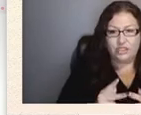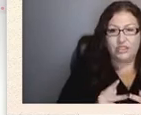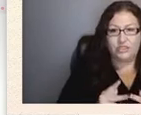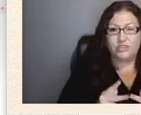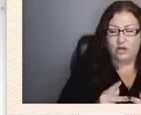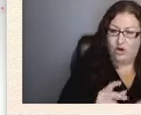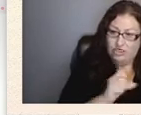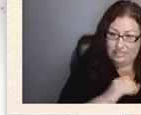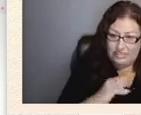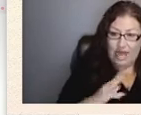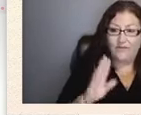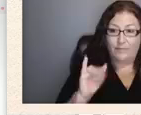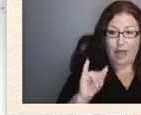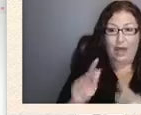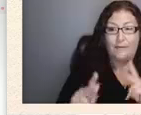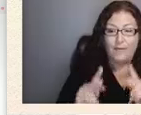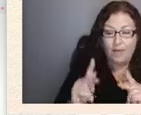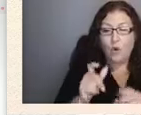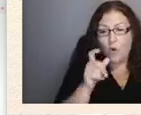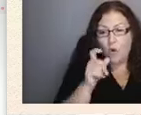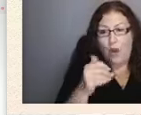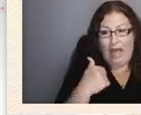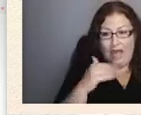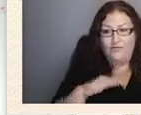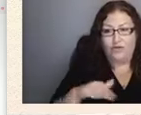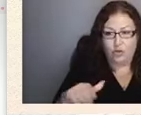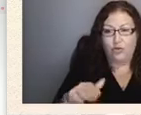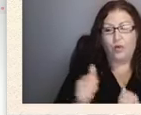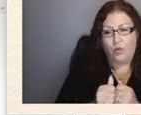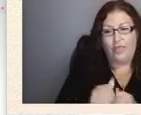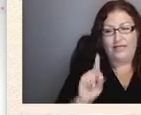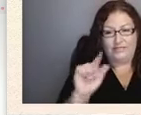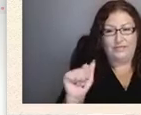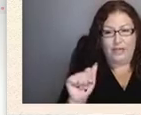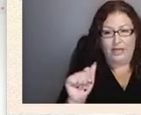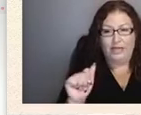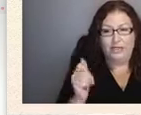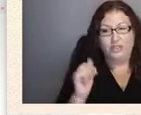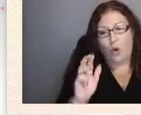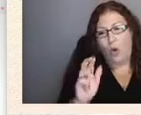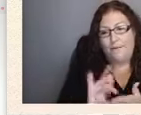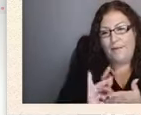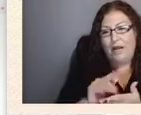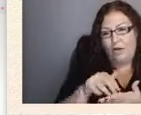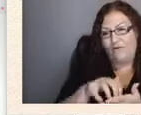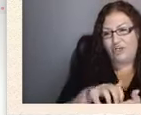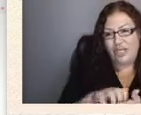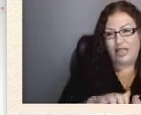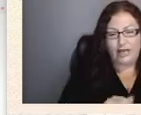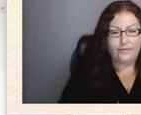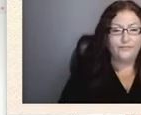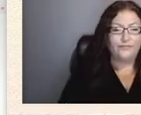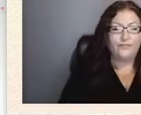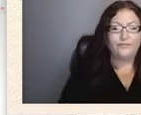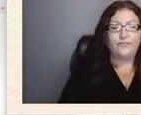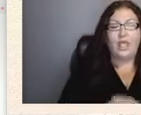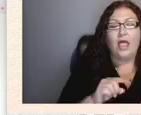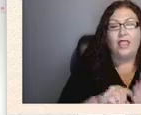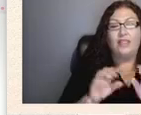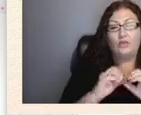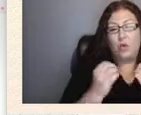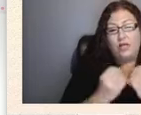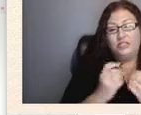by people who have children with disabilities or medical fragility. This organization, of course,